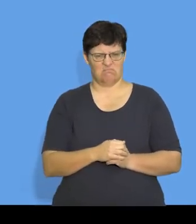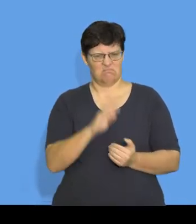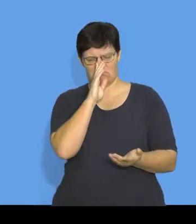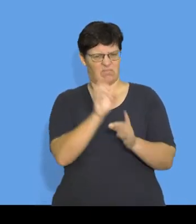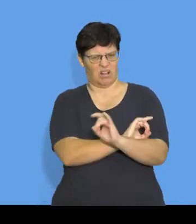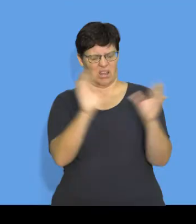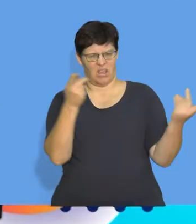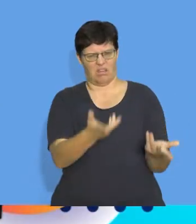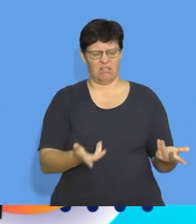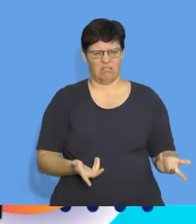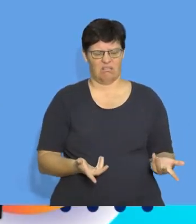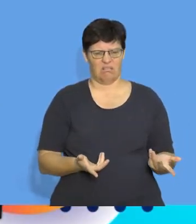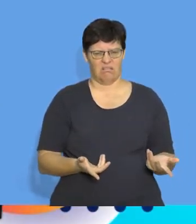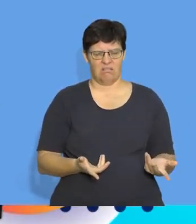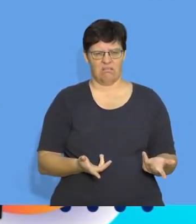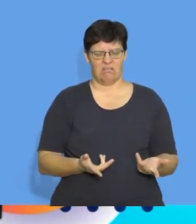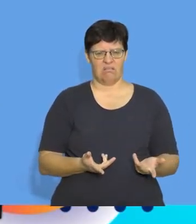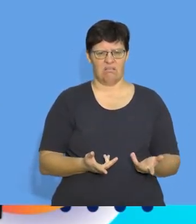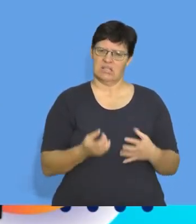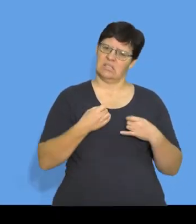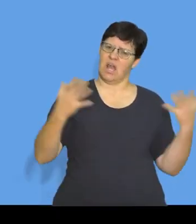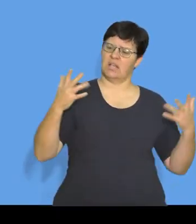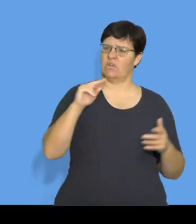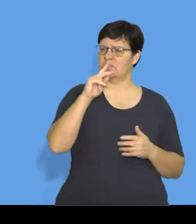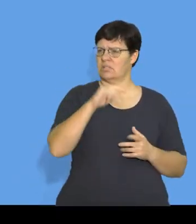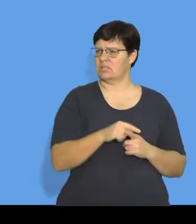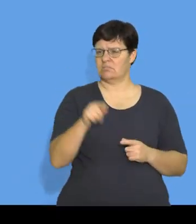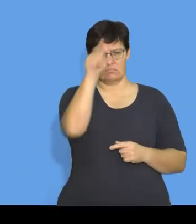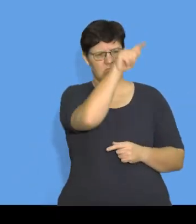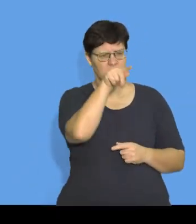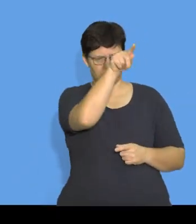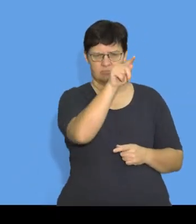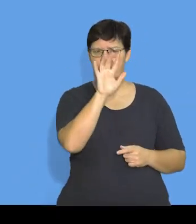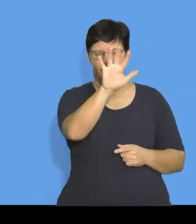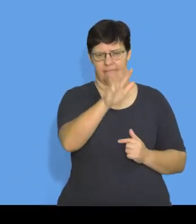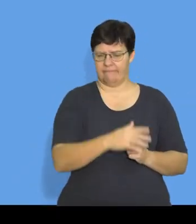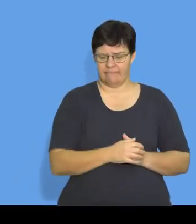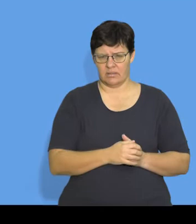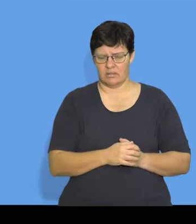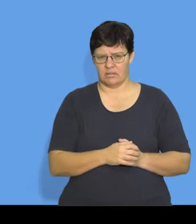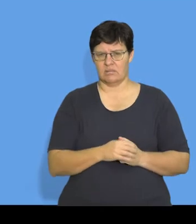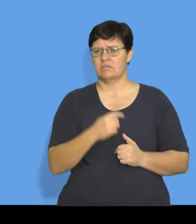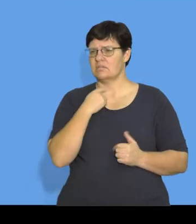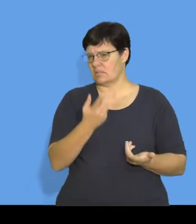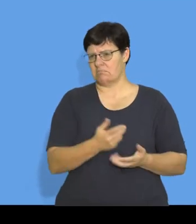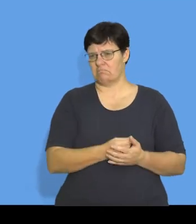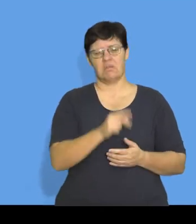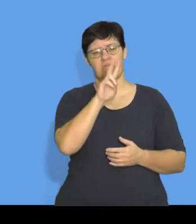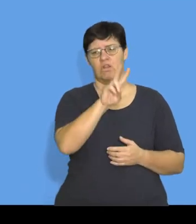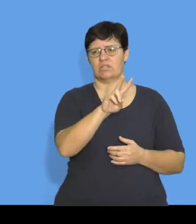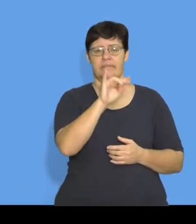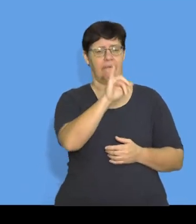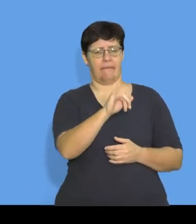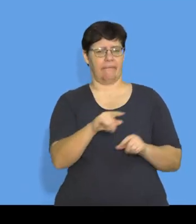straightforward. Initial velocity, we just had 5, so we would say, well, the initial